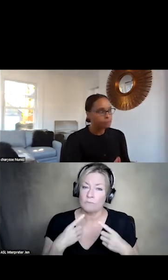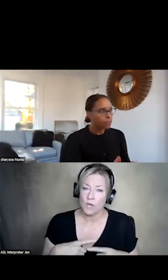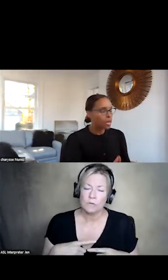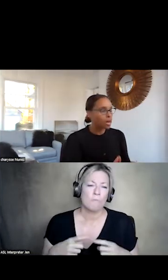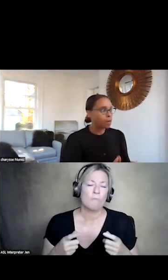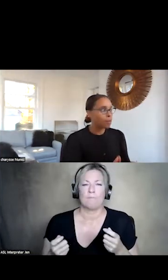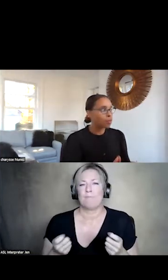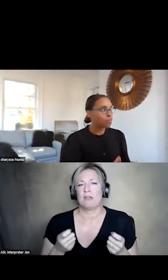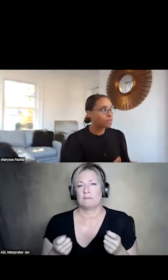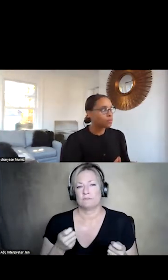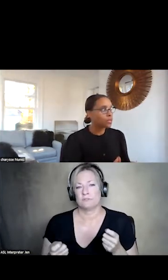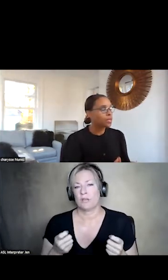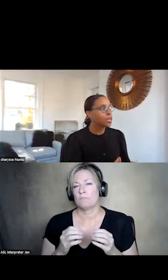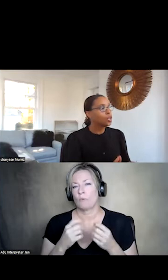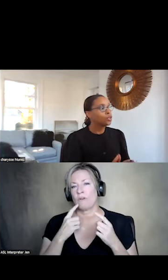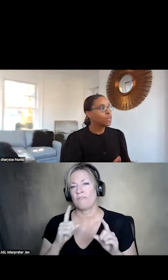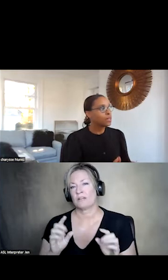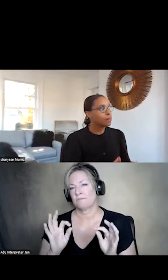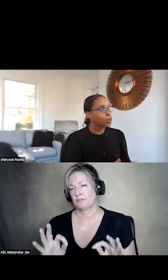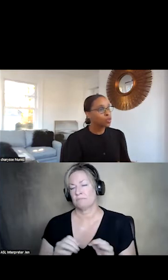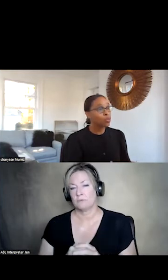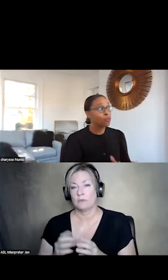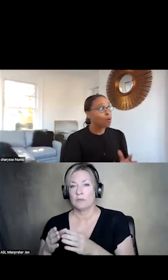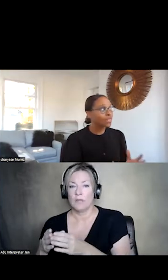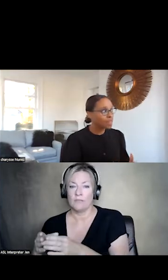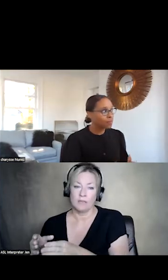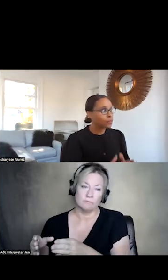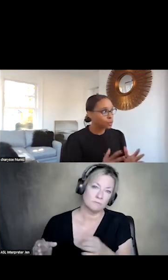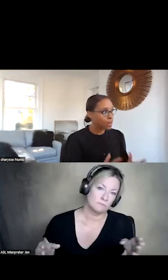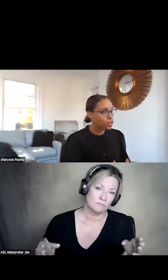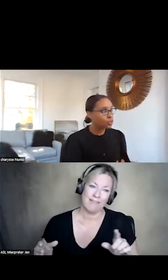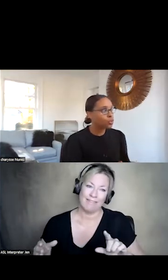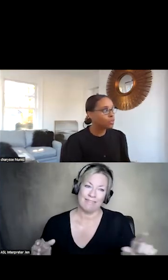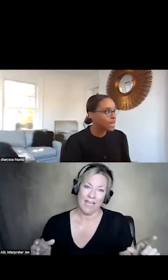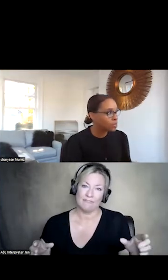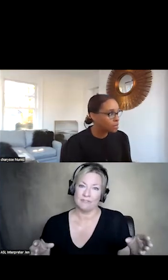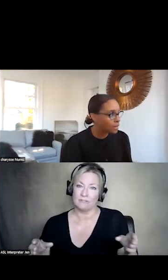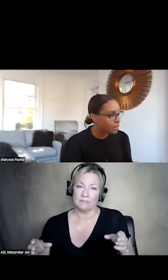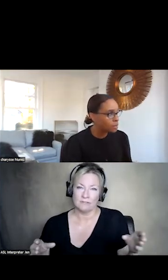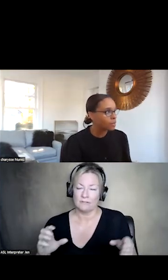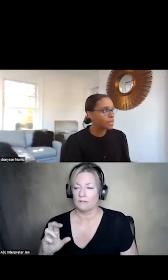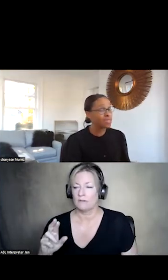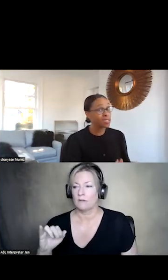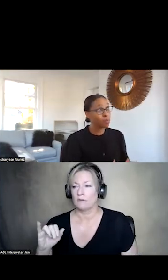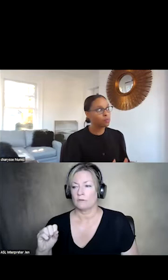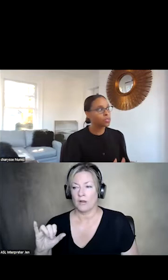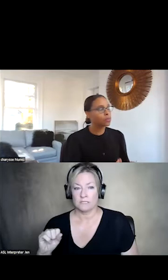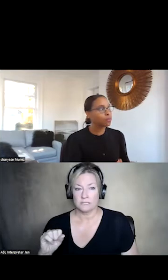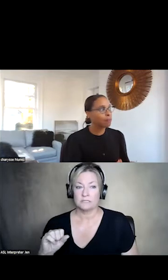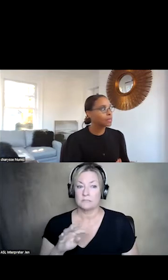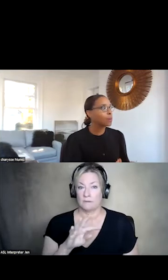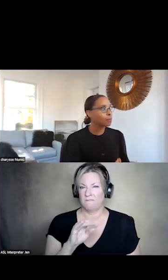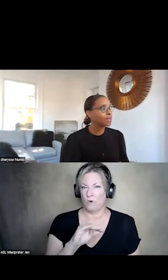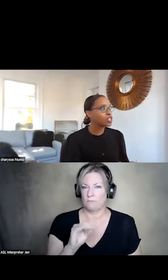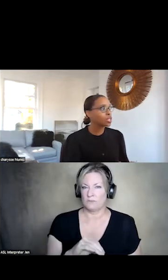it more effectively. You then have those on the far left, the crisis corner, the down and dug in. Again, that's 40% of